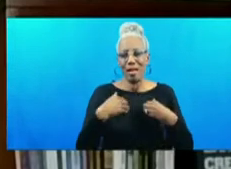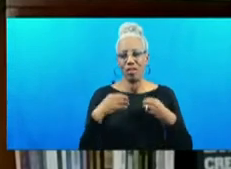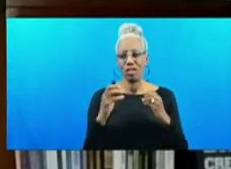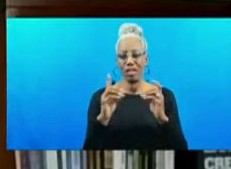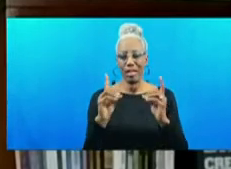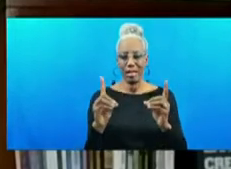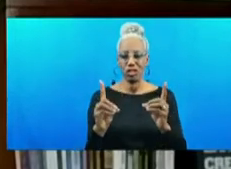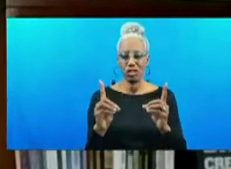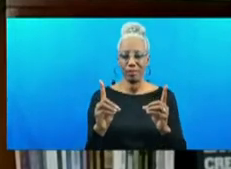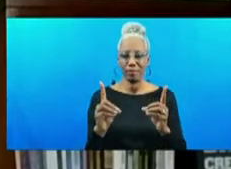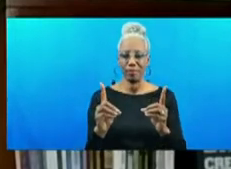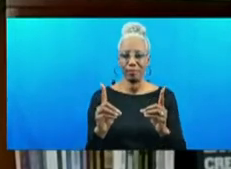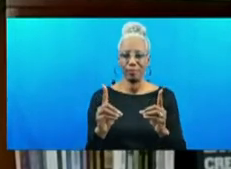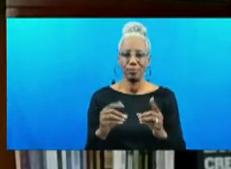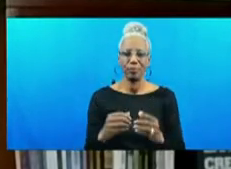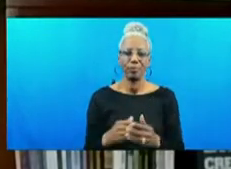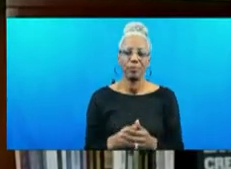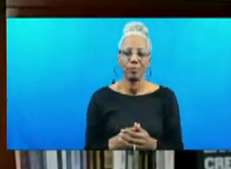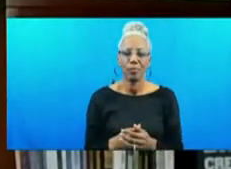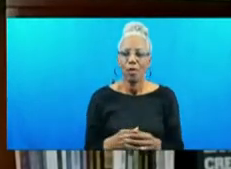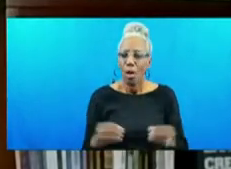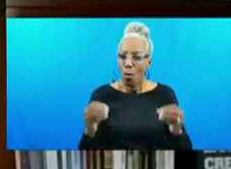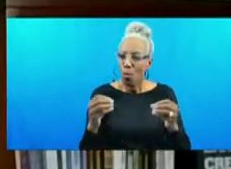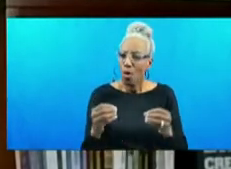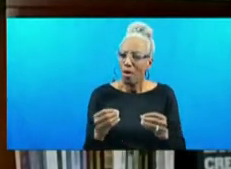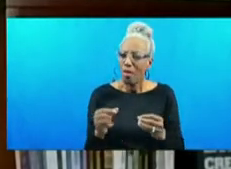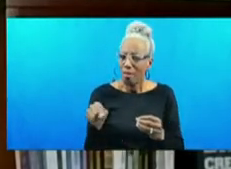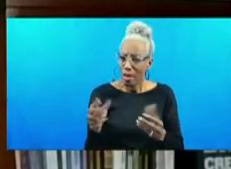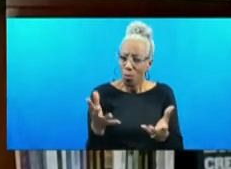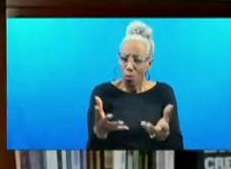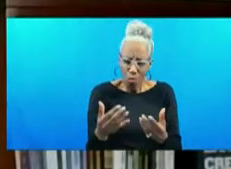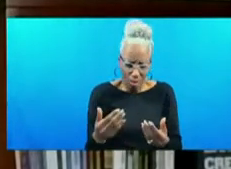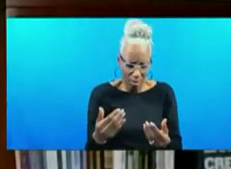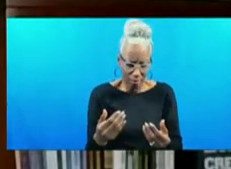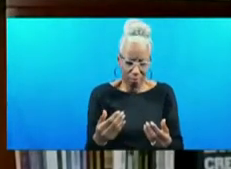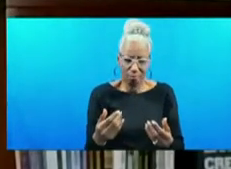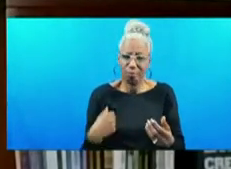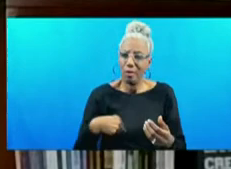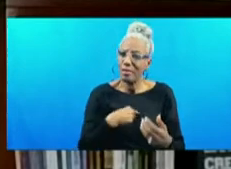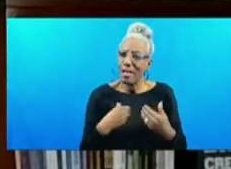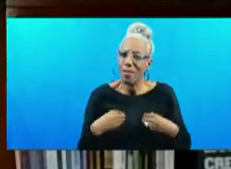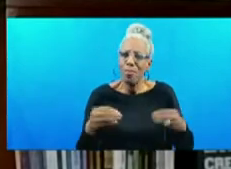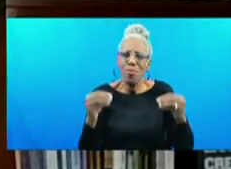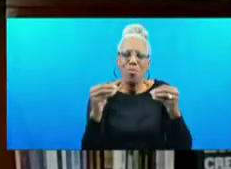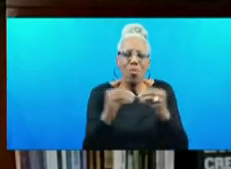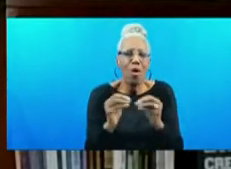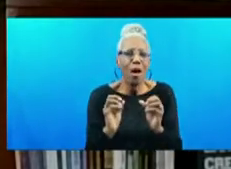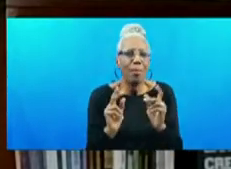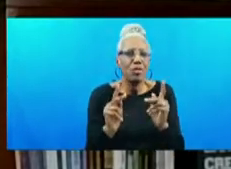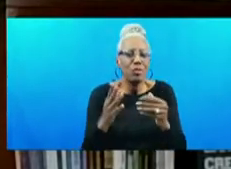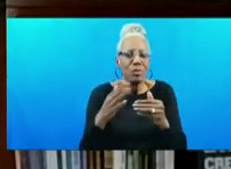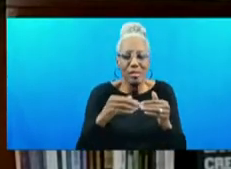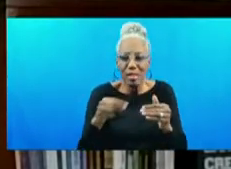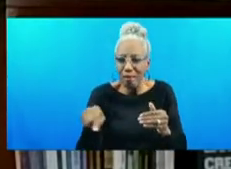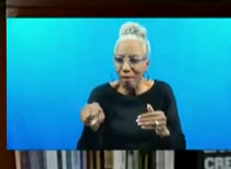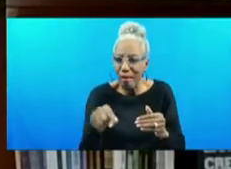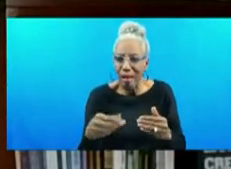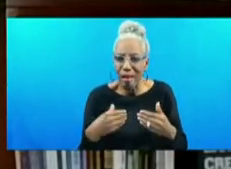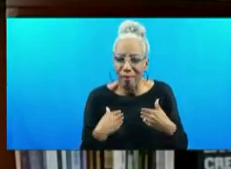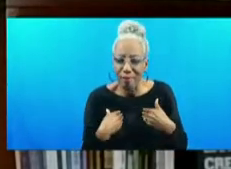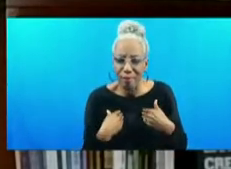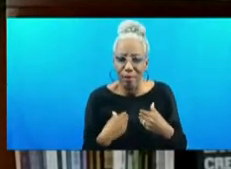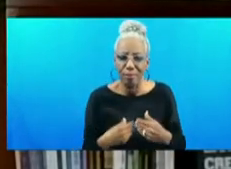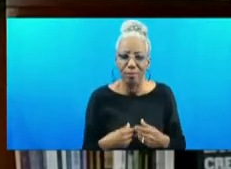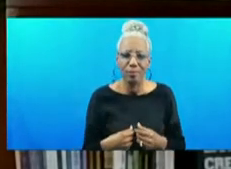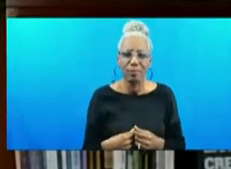to them. Okay? And so I say that to you because this is something that we have to keep alive and well for our